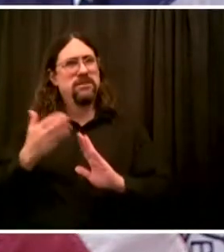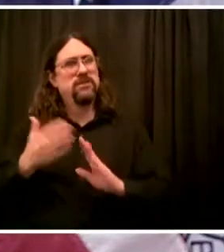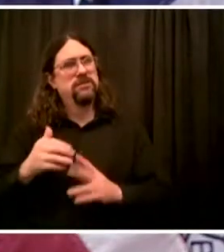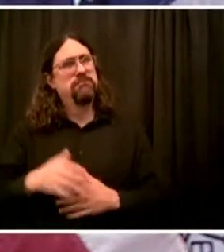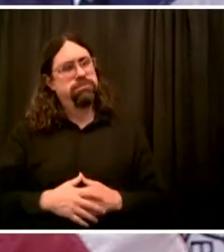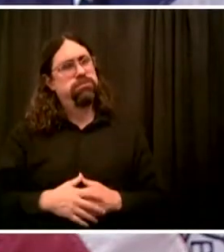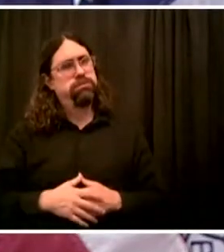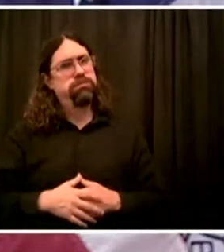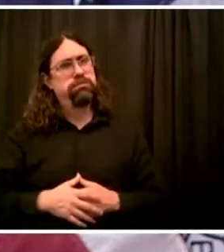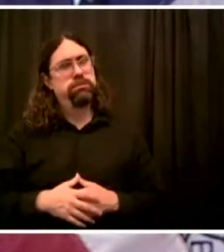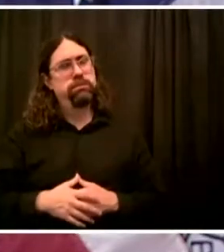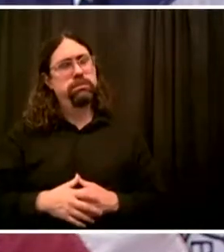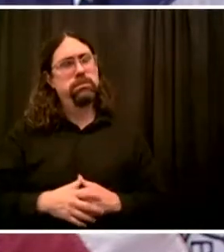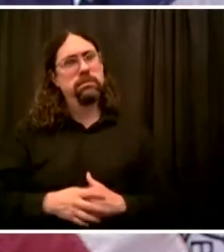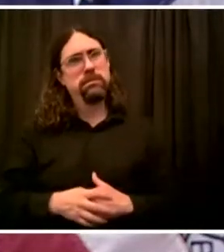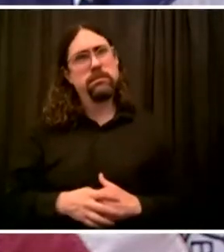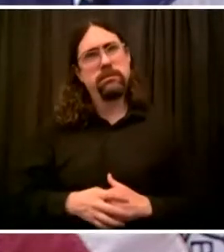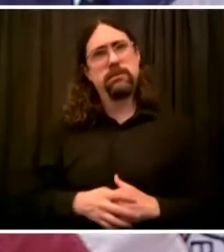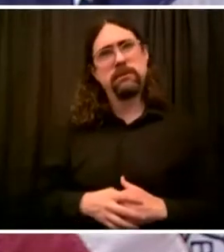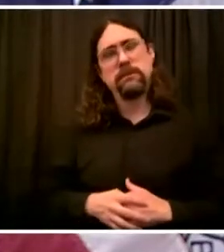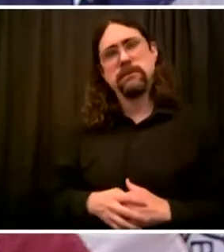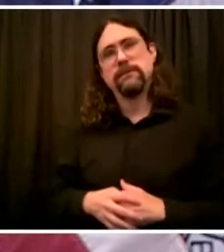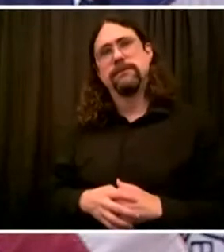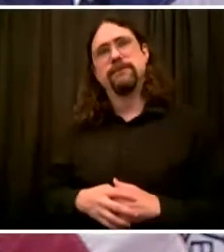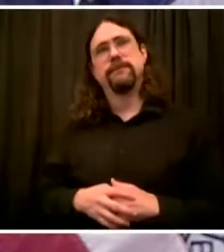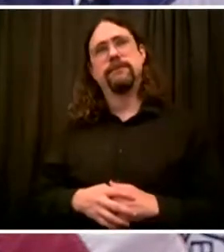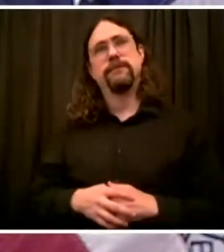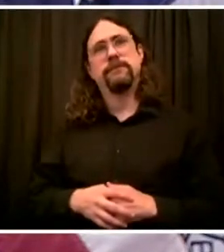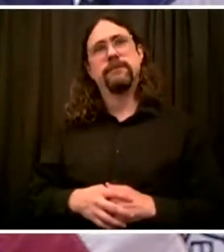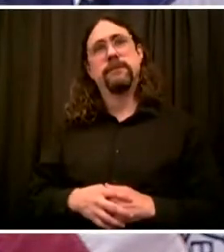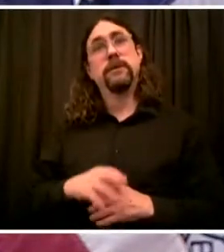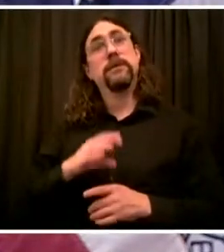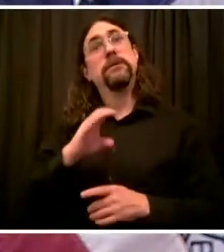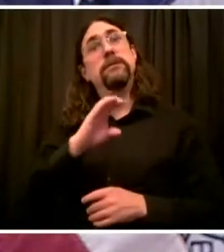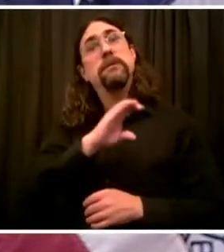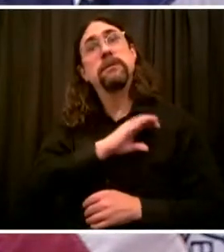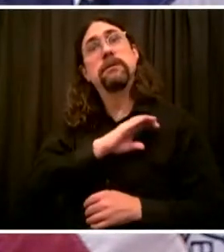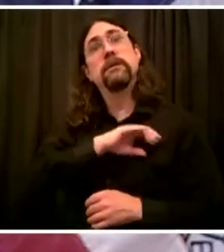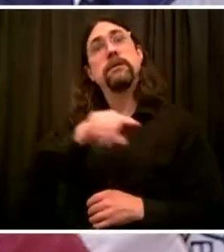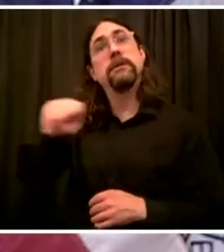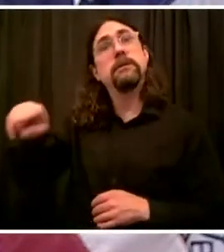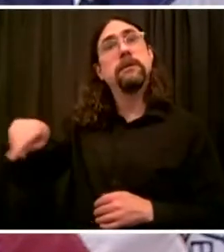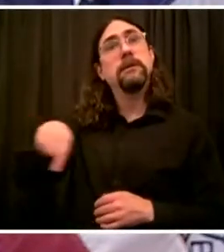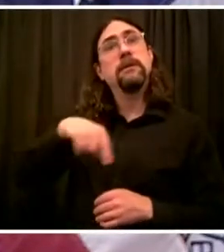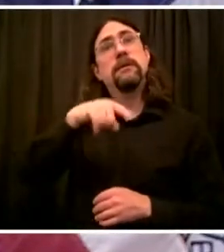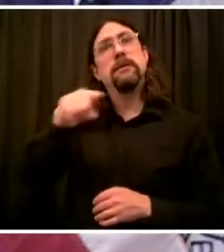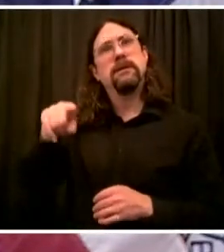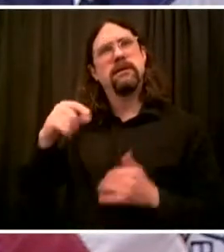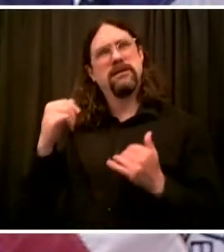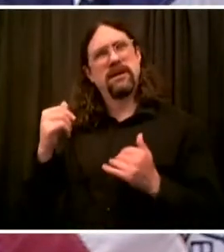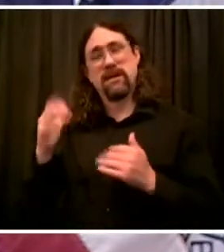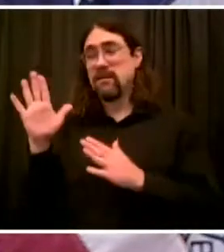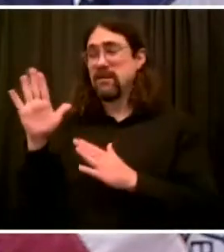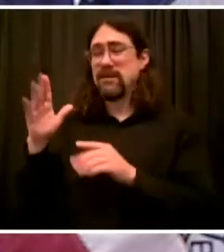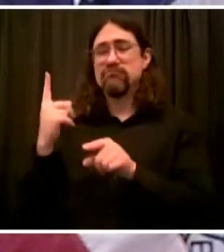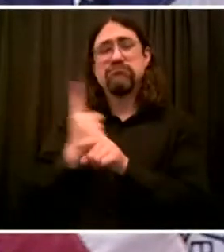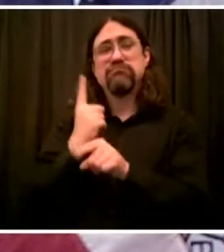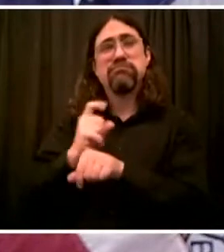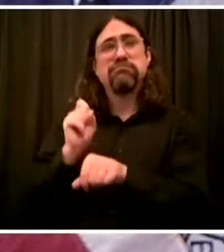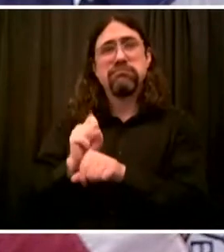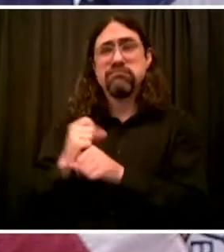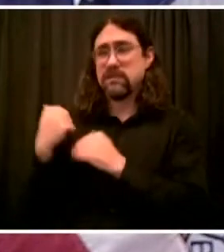officers to figure out how to address all the normal challenges, address quality of life, address crime,